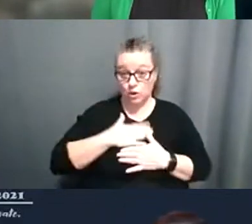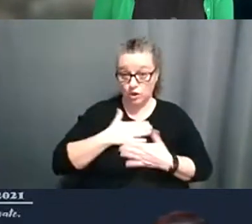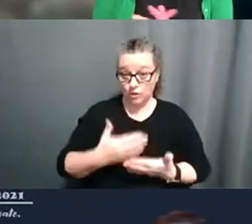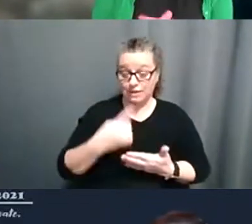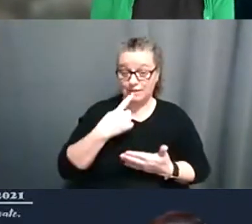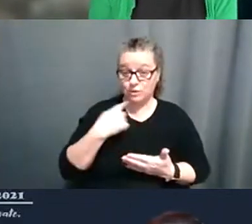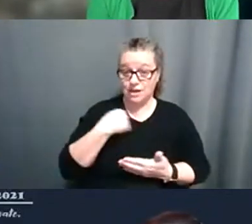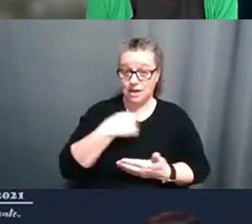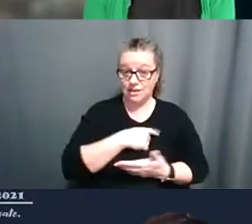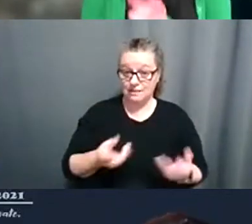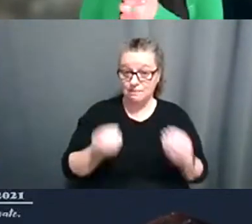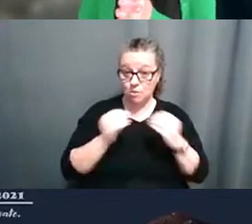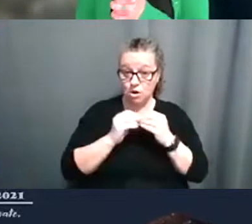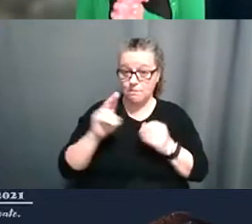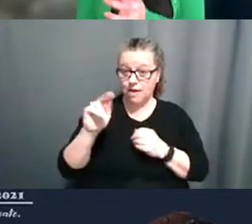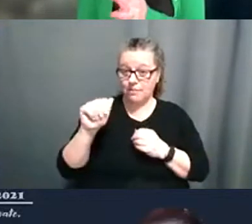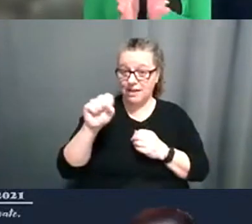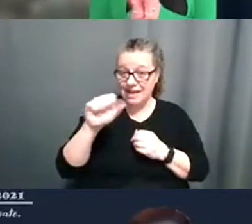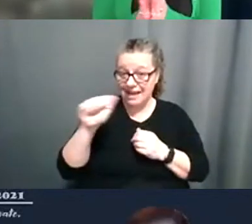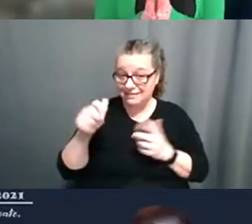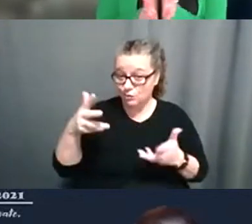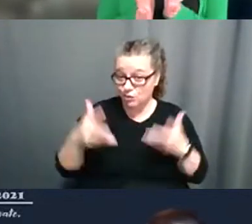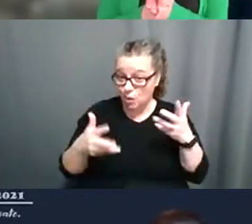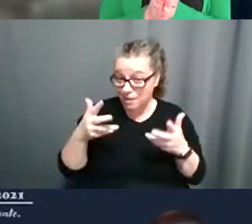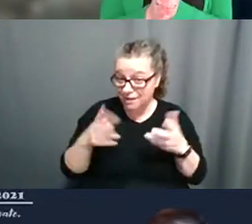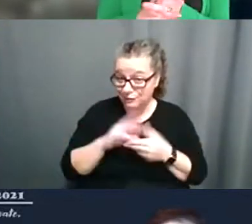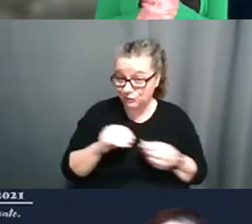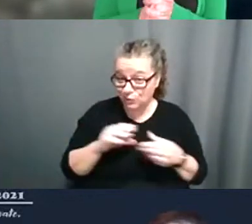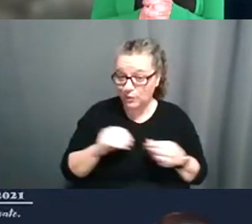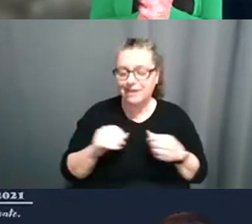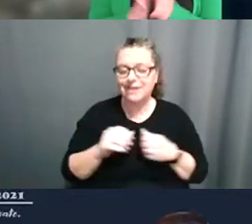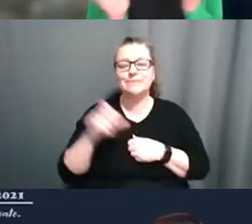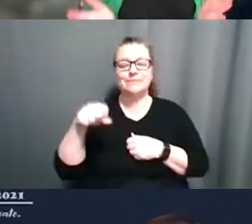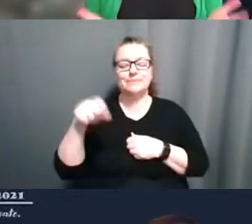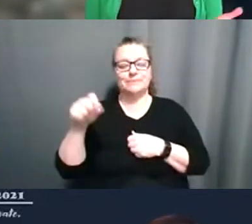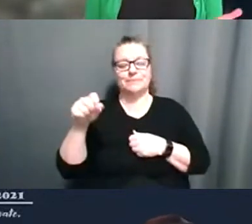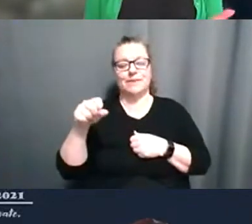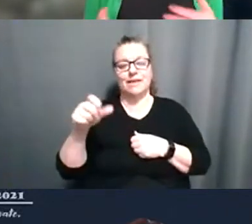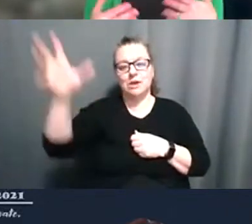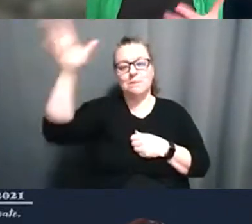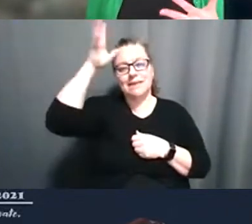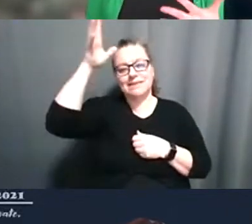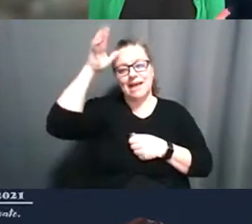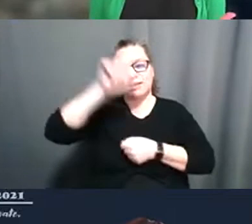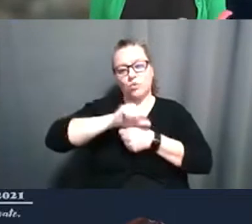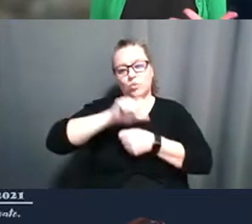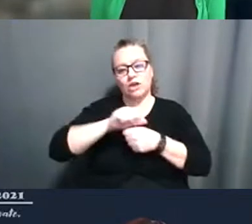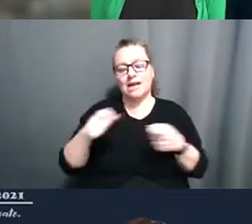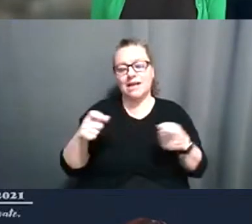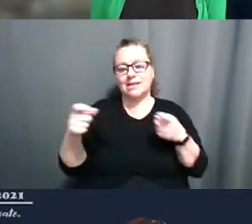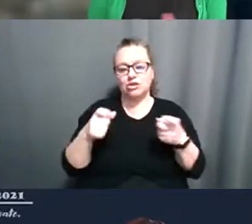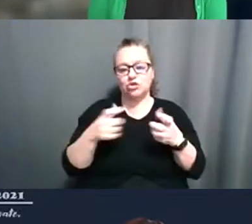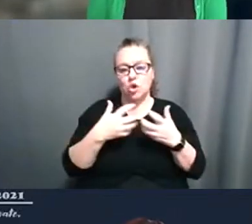us more about the NASA rocket story? Yes. So my dad worked as a control